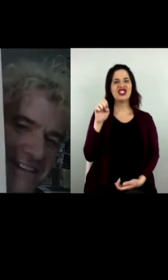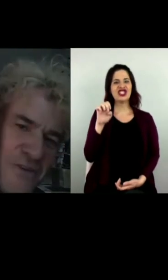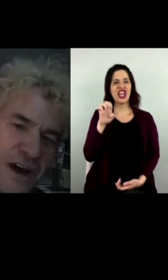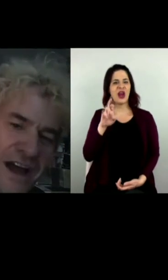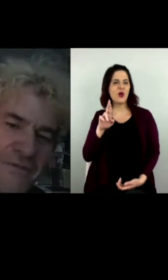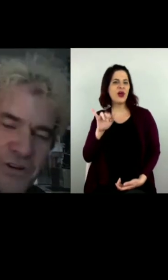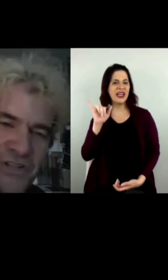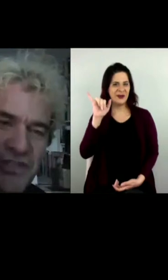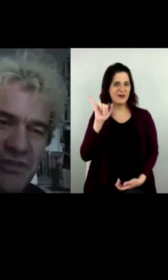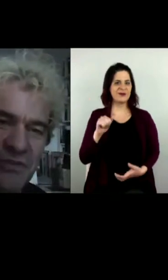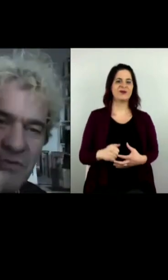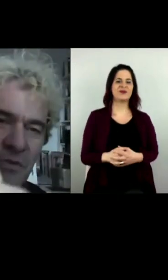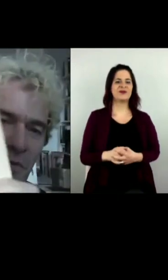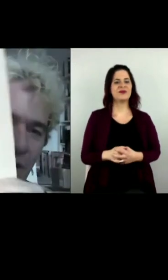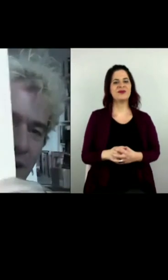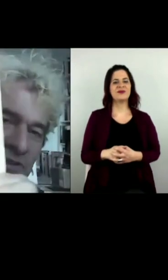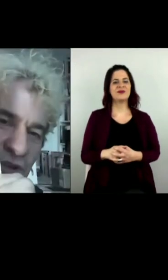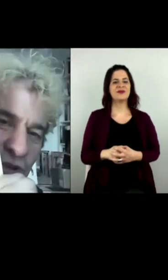And you know,